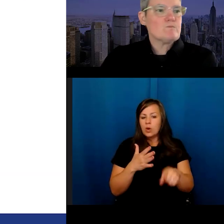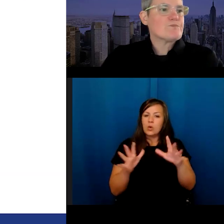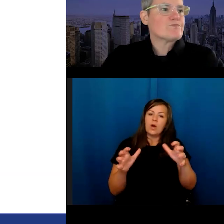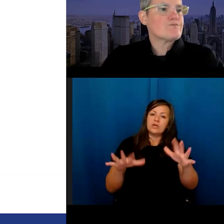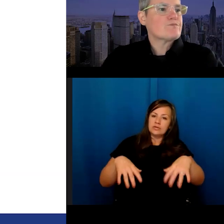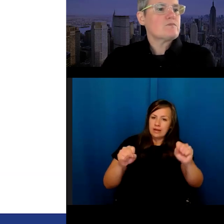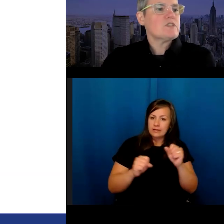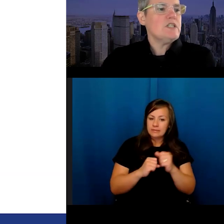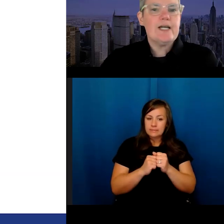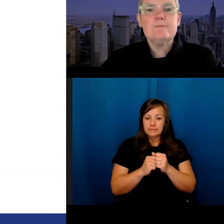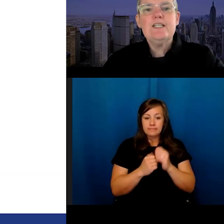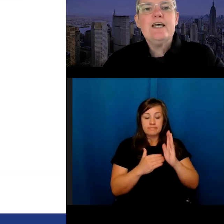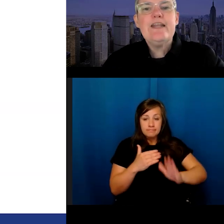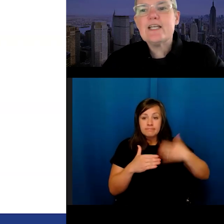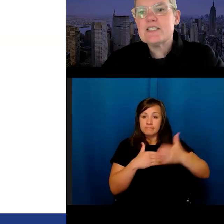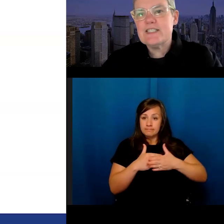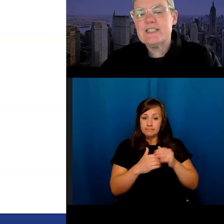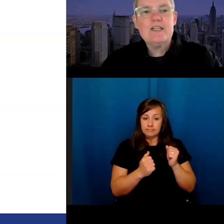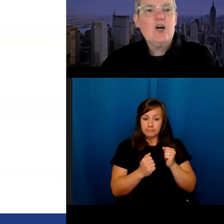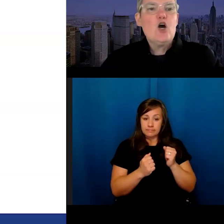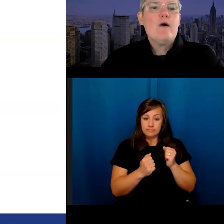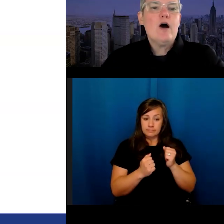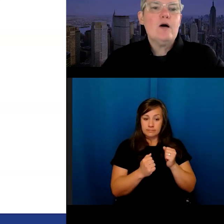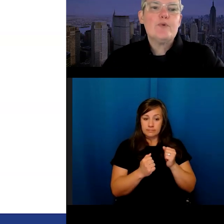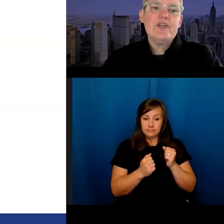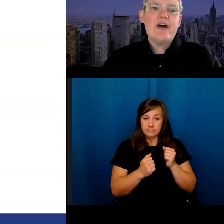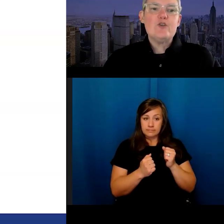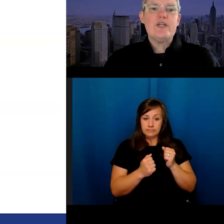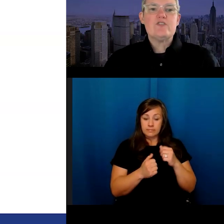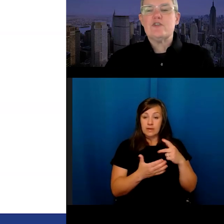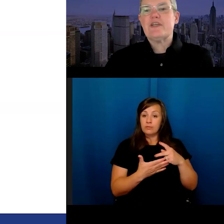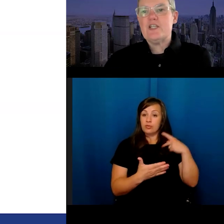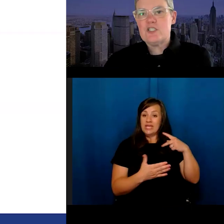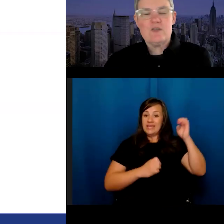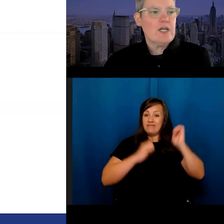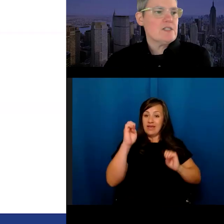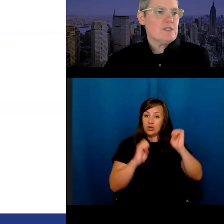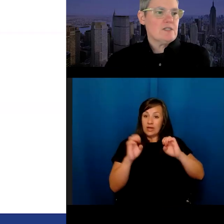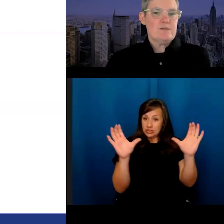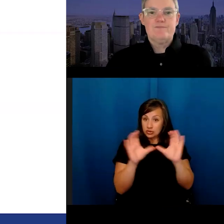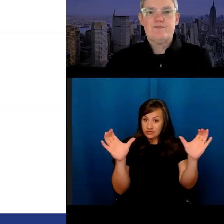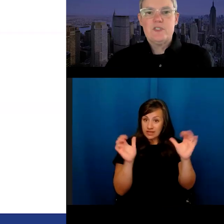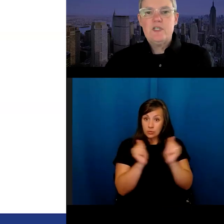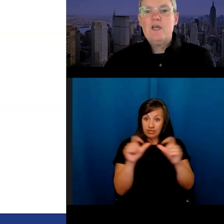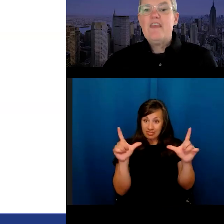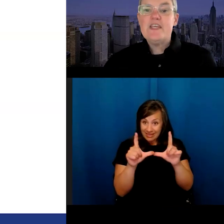take. Now, next thing, pre-evaluated certifications and